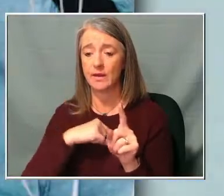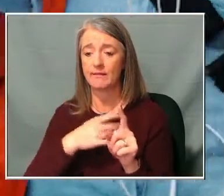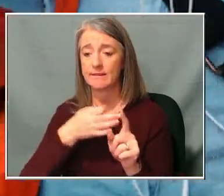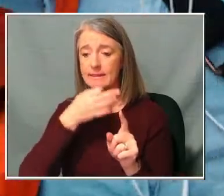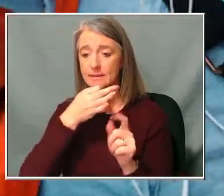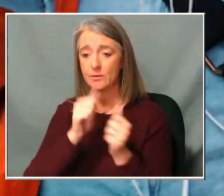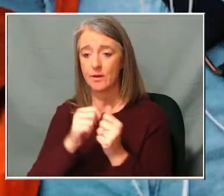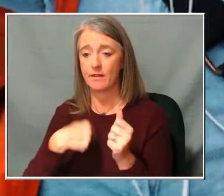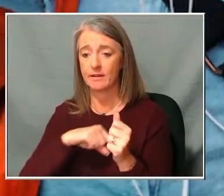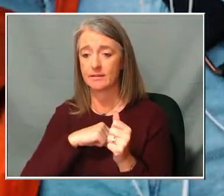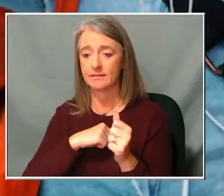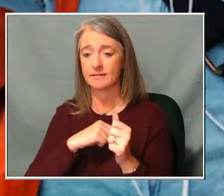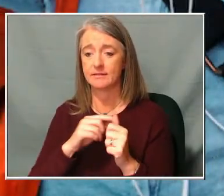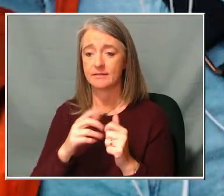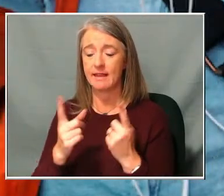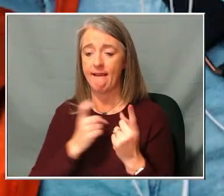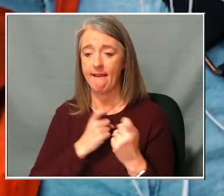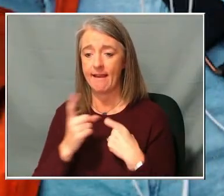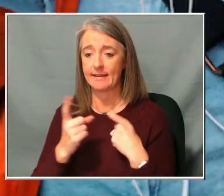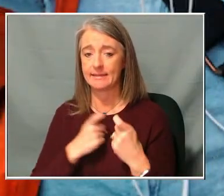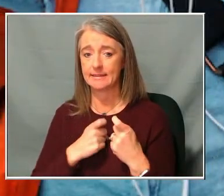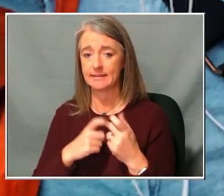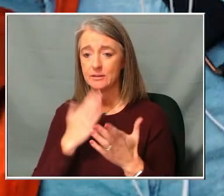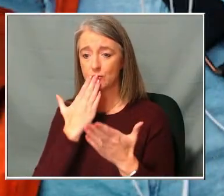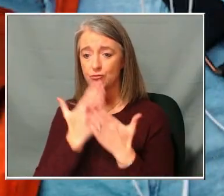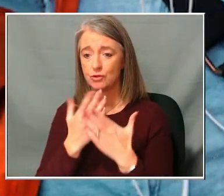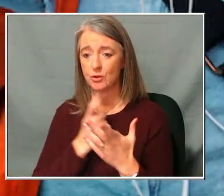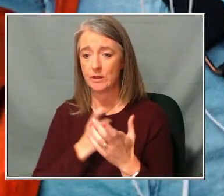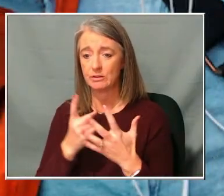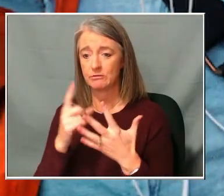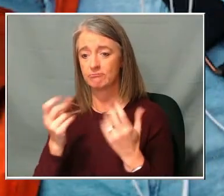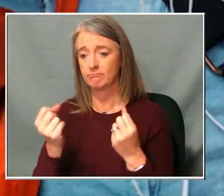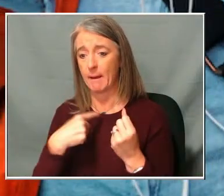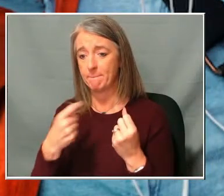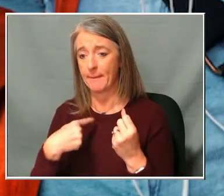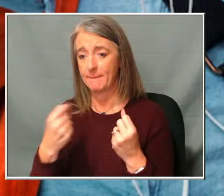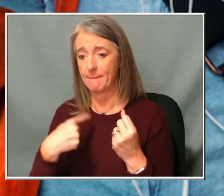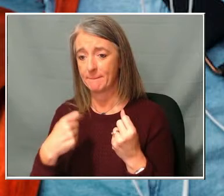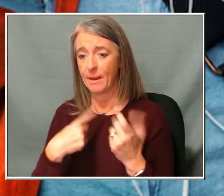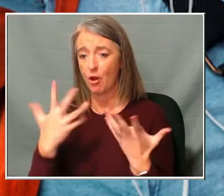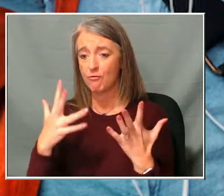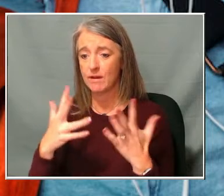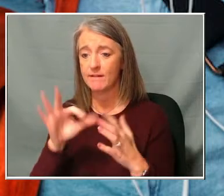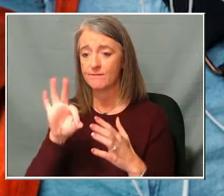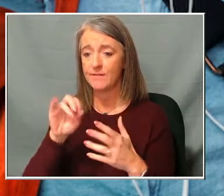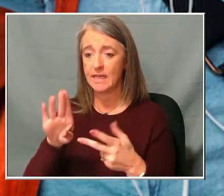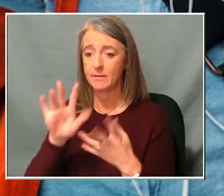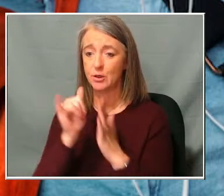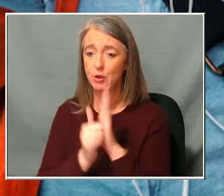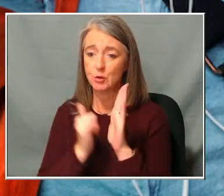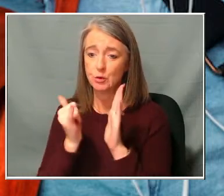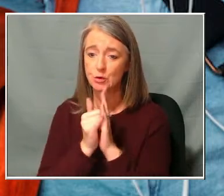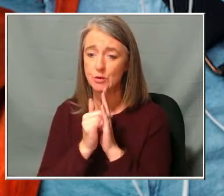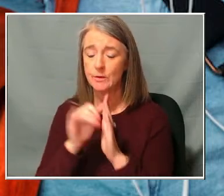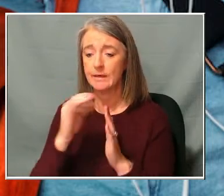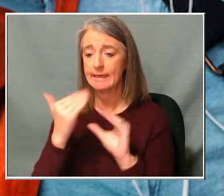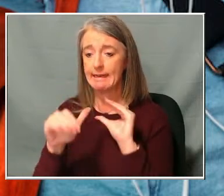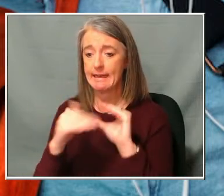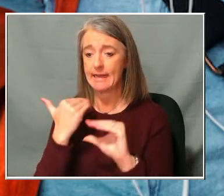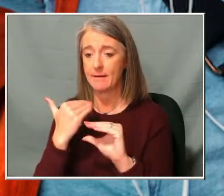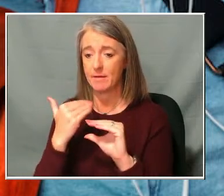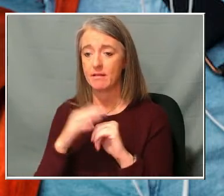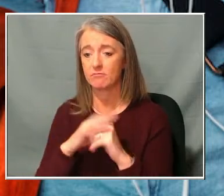at your disposal. Ask what you want. We've already got some great questions coming in, so we'll get to those in just a moment. You can go to Facebook, YouTube, or email us at the Medical News